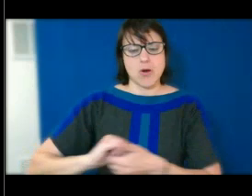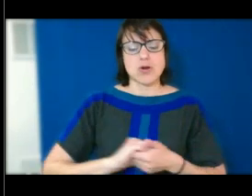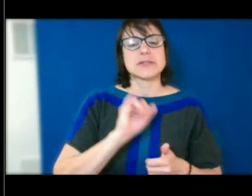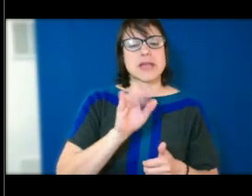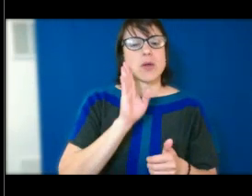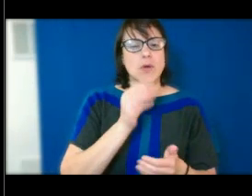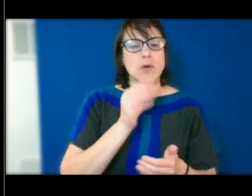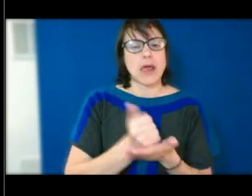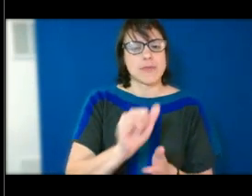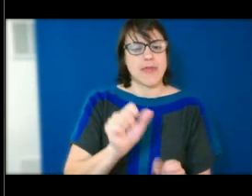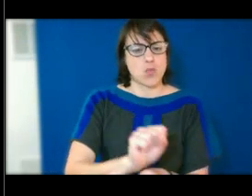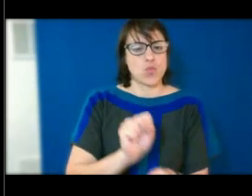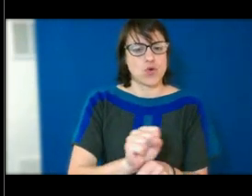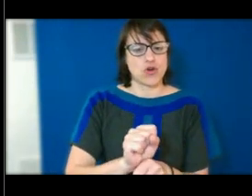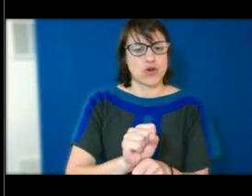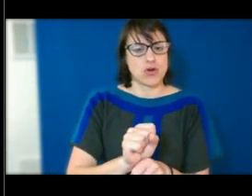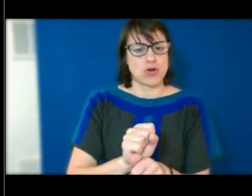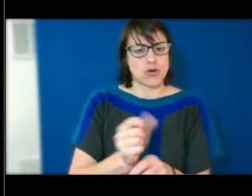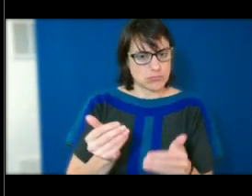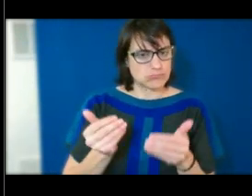beyond. Next, please.